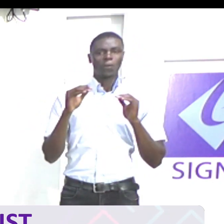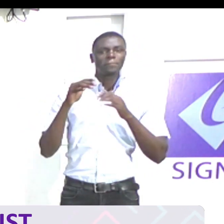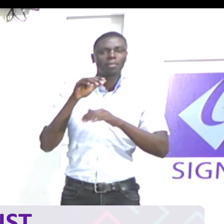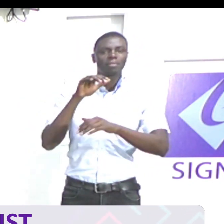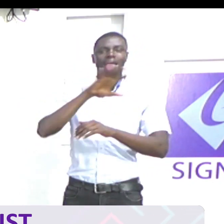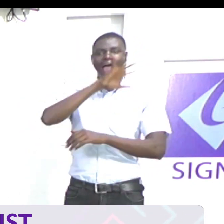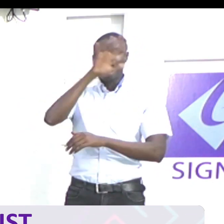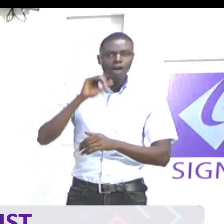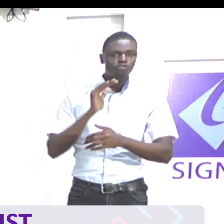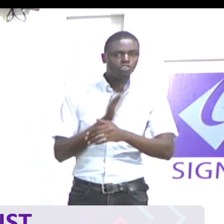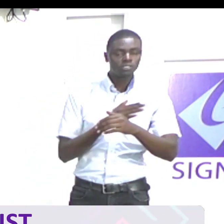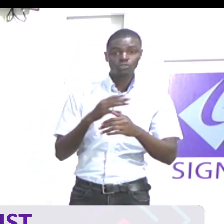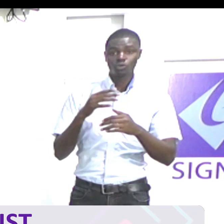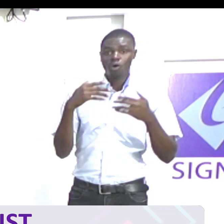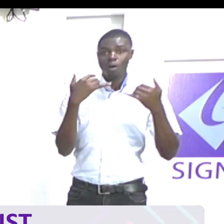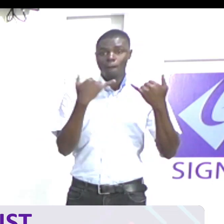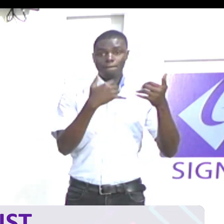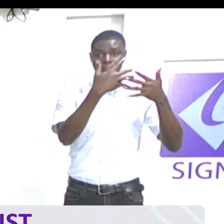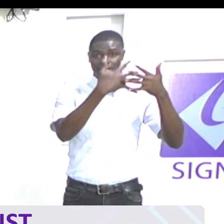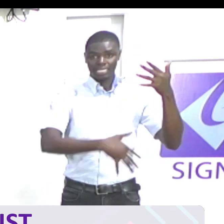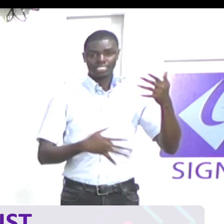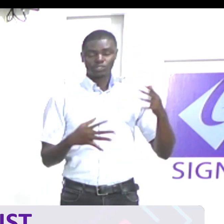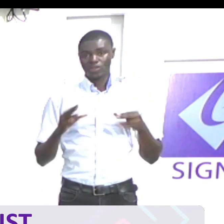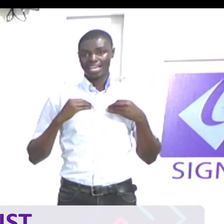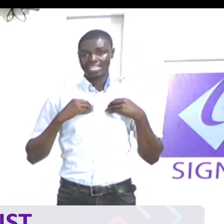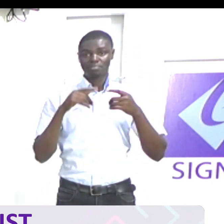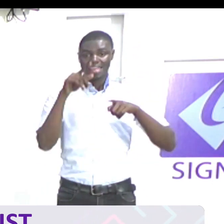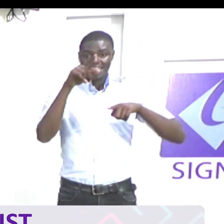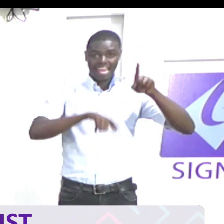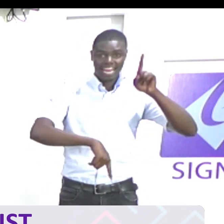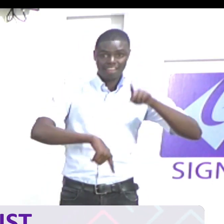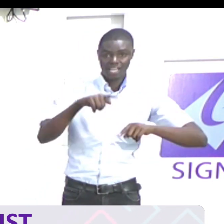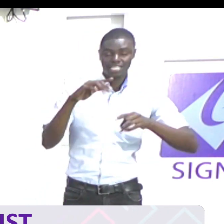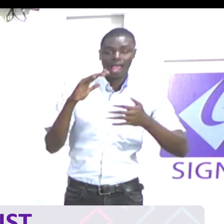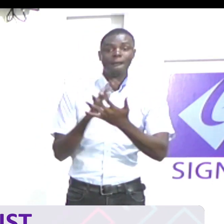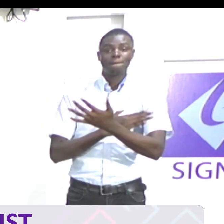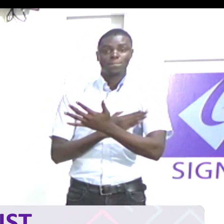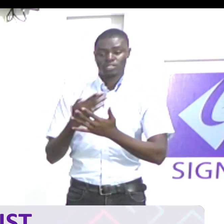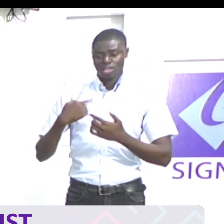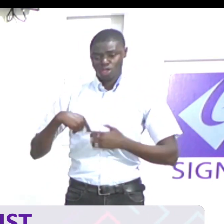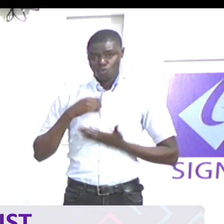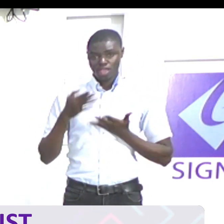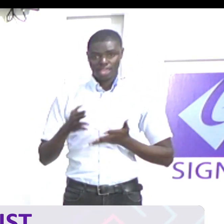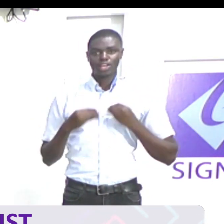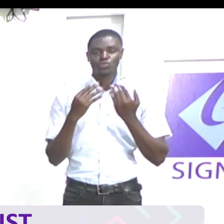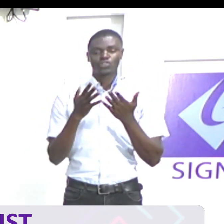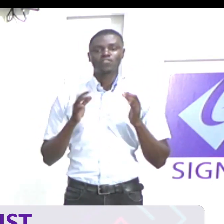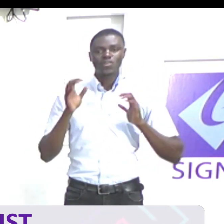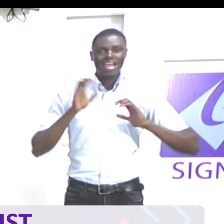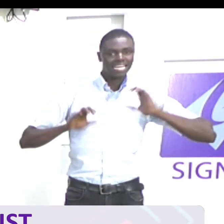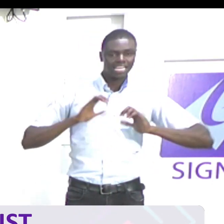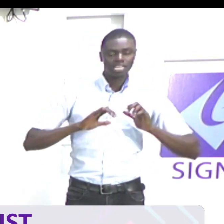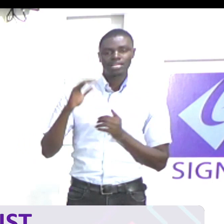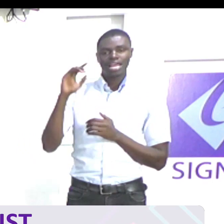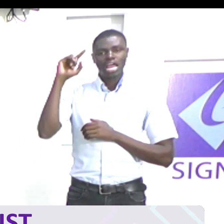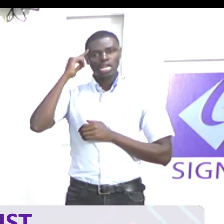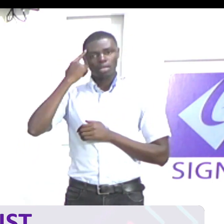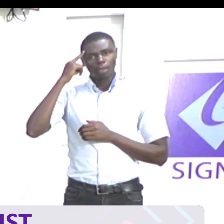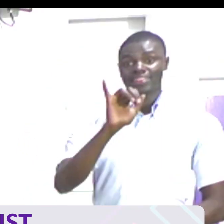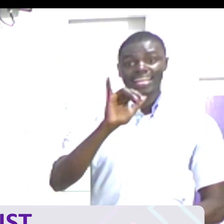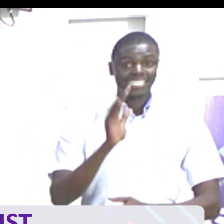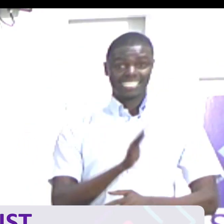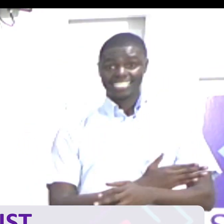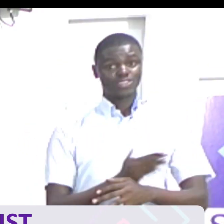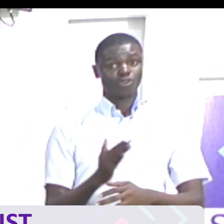Na. Playlist we embrace the diverse nature of music. So we are here to give you entertainment. Kumbuka the music policy is DJ Latona